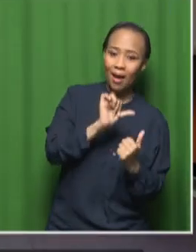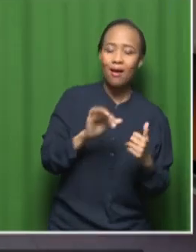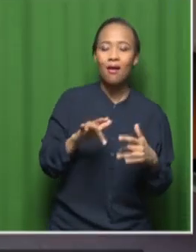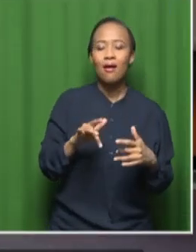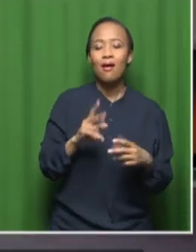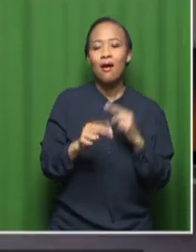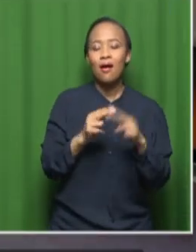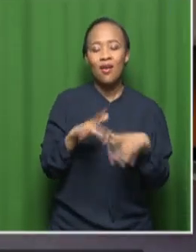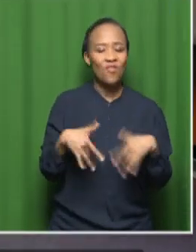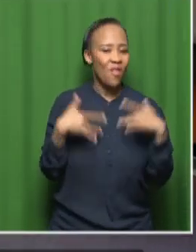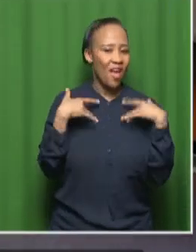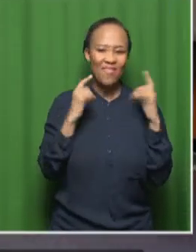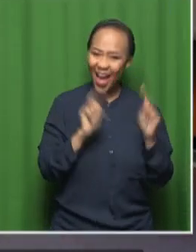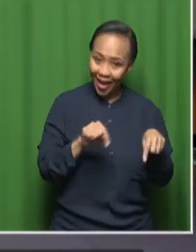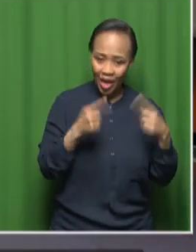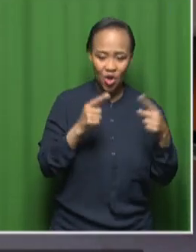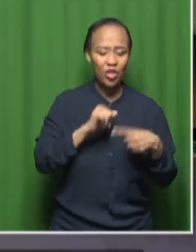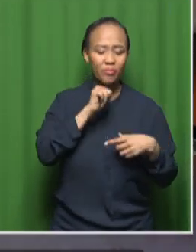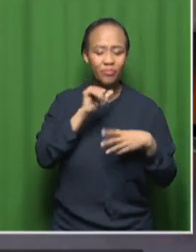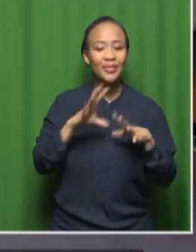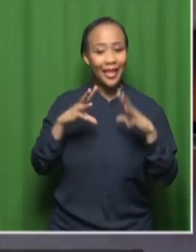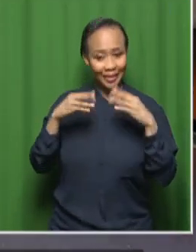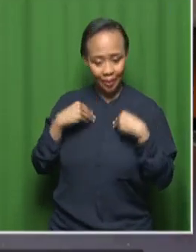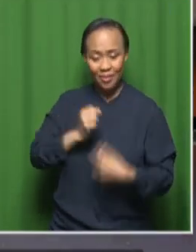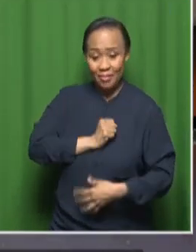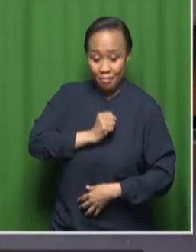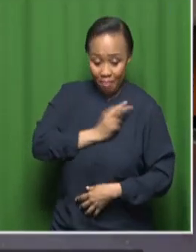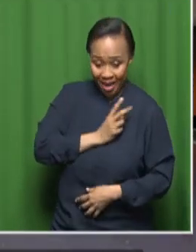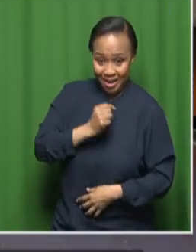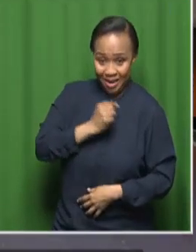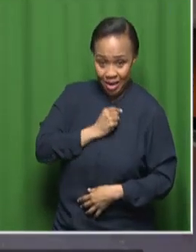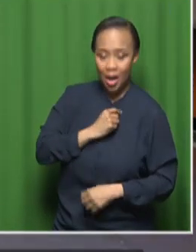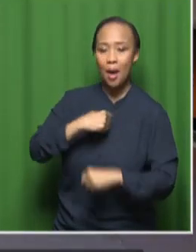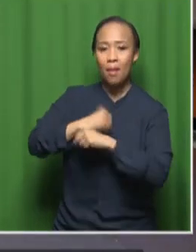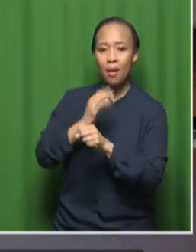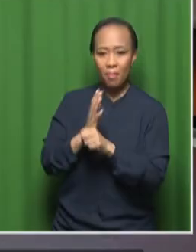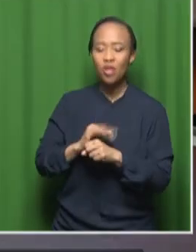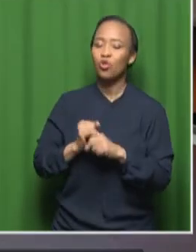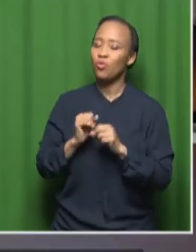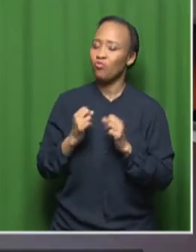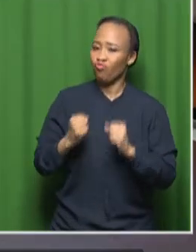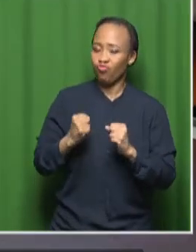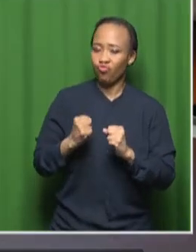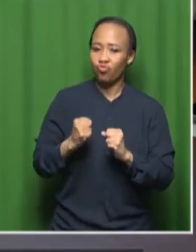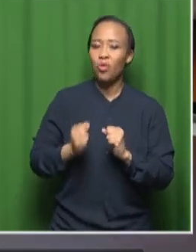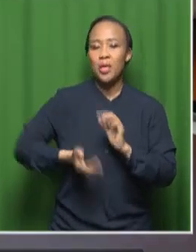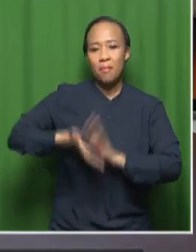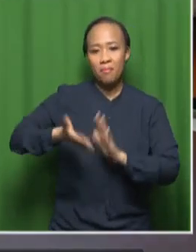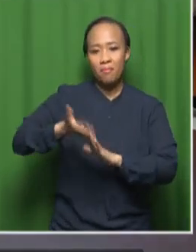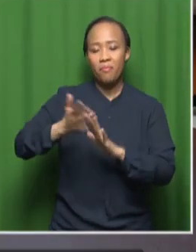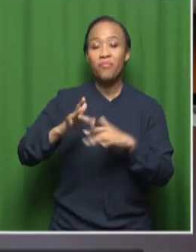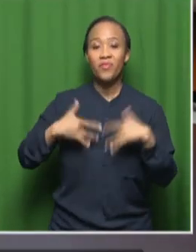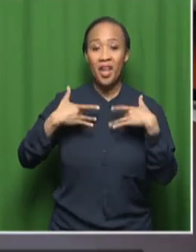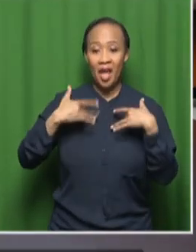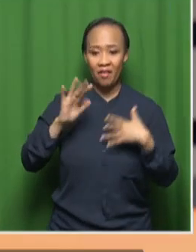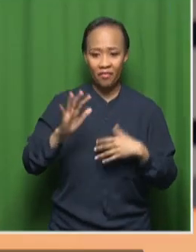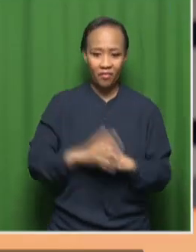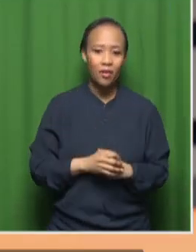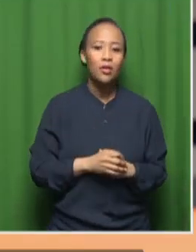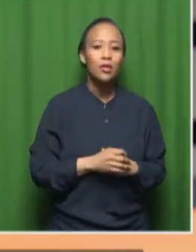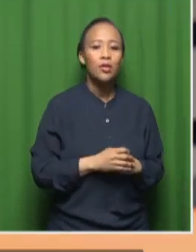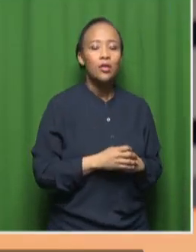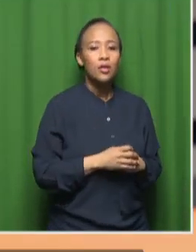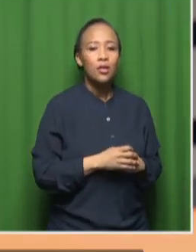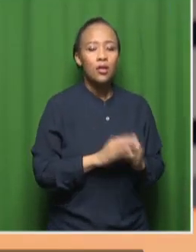than changing my story. So my pain really pushed me. Yeah, Abongile, and in terms of just gathering your thoughts together to come up with this